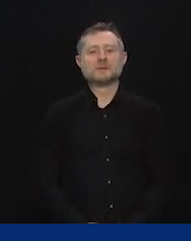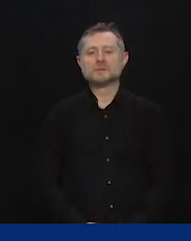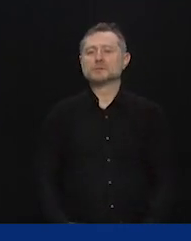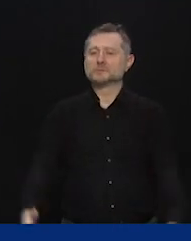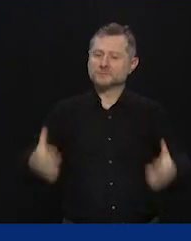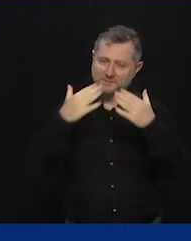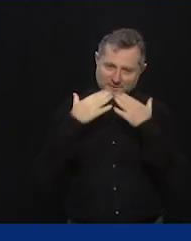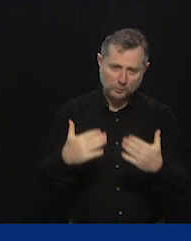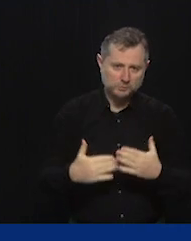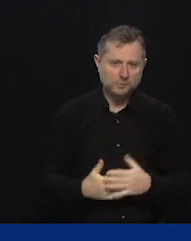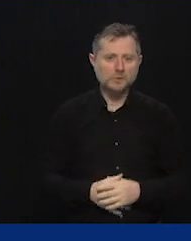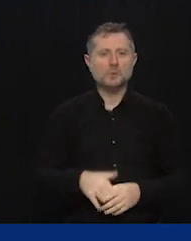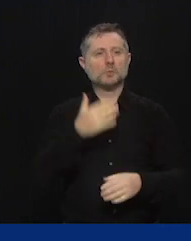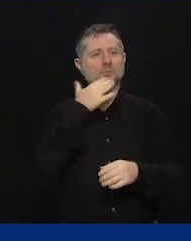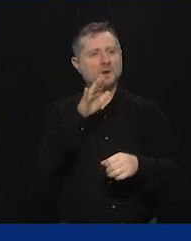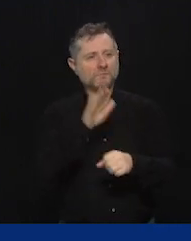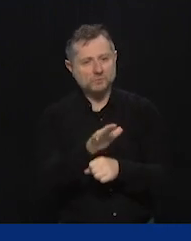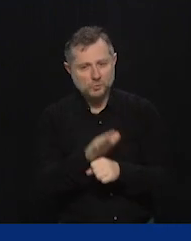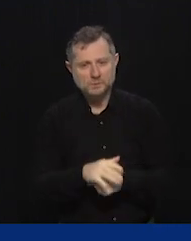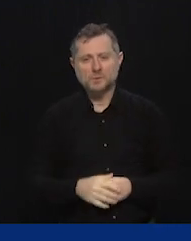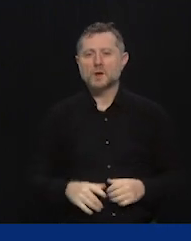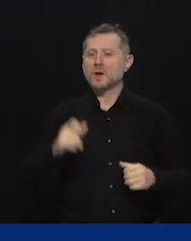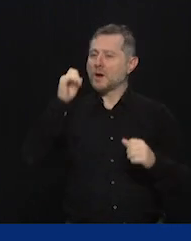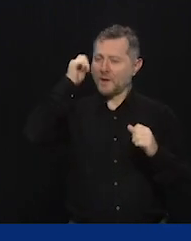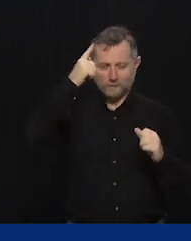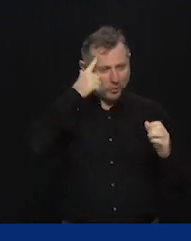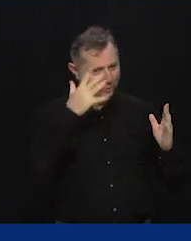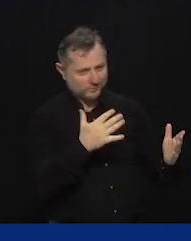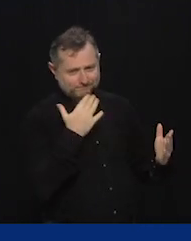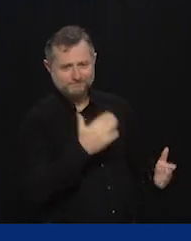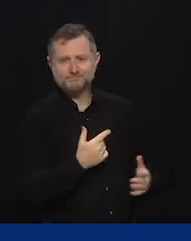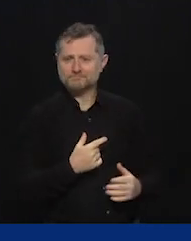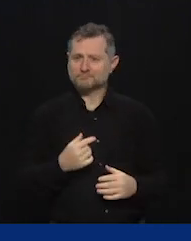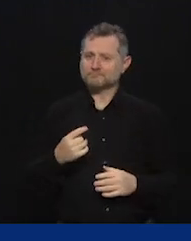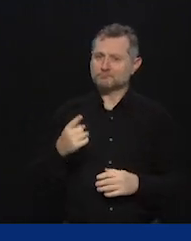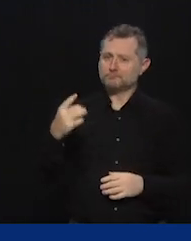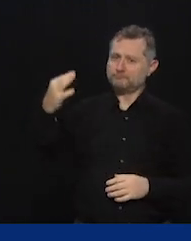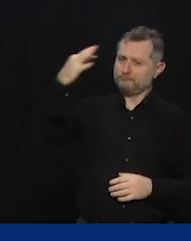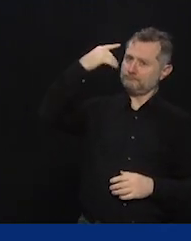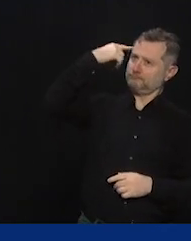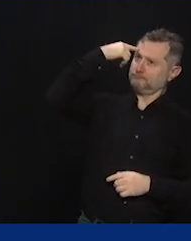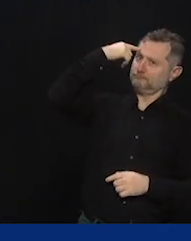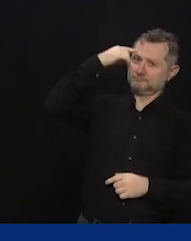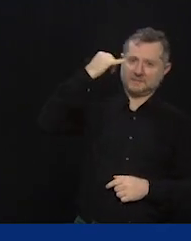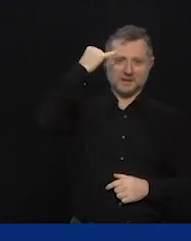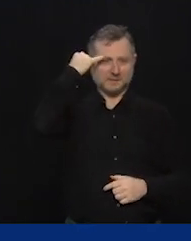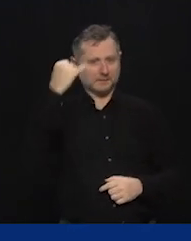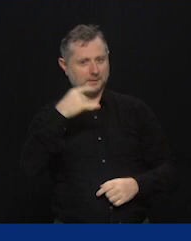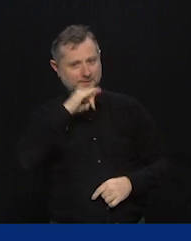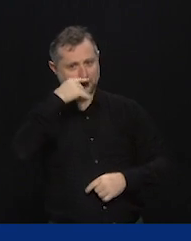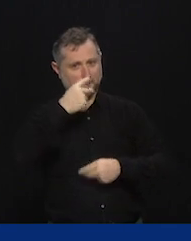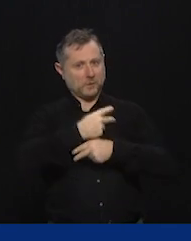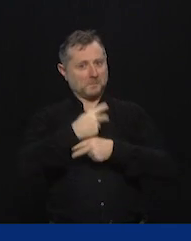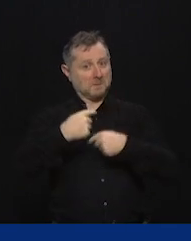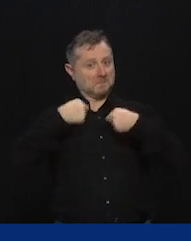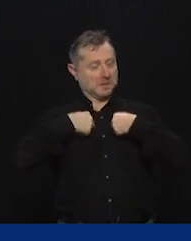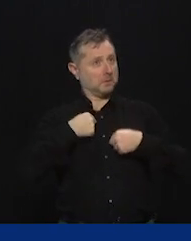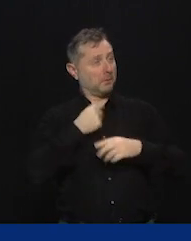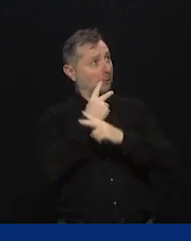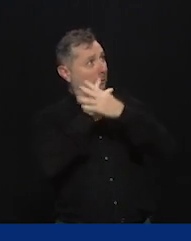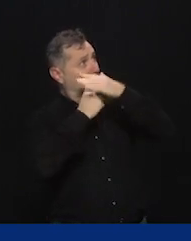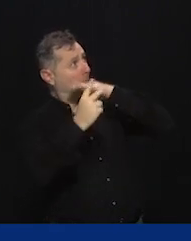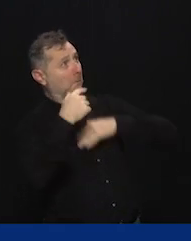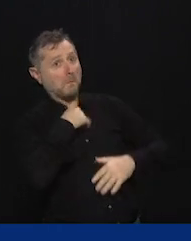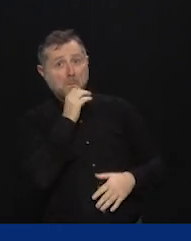Governor, for giving me that thought of my daughters taking care of me as I get older. Thank you very much. Really appreciate it. Something to look forward to. Thank you. And truly thank you for